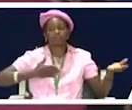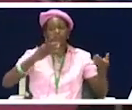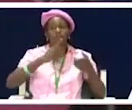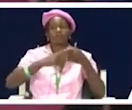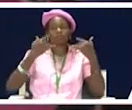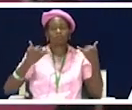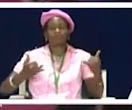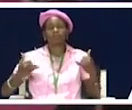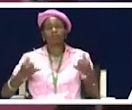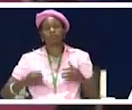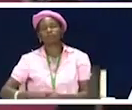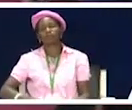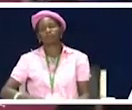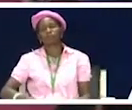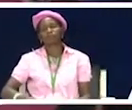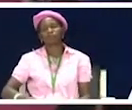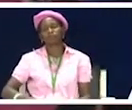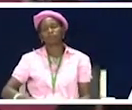present.